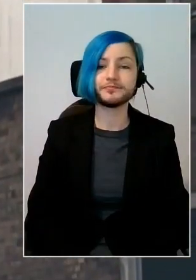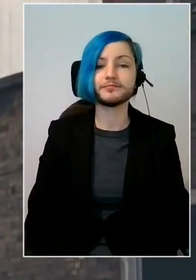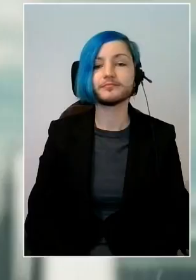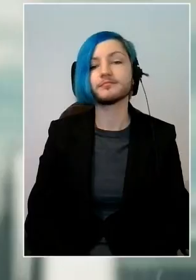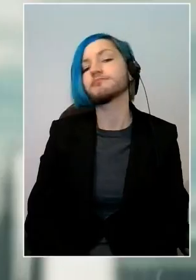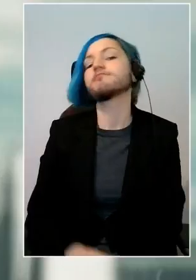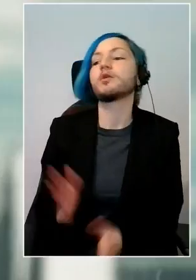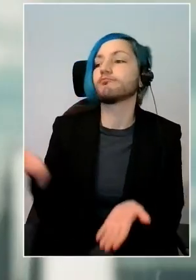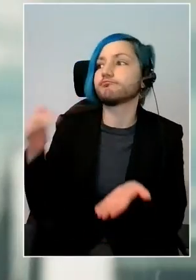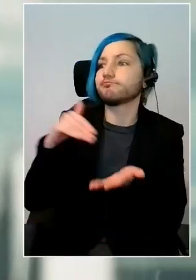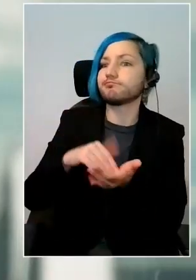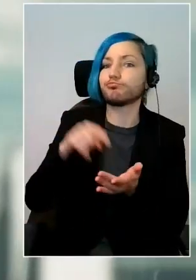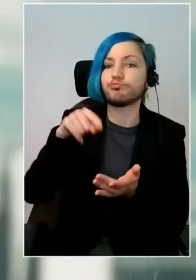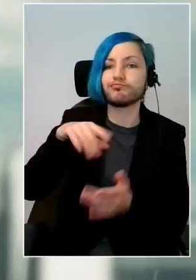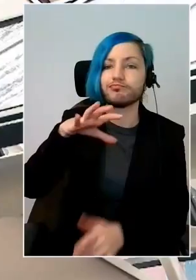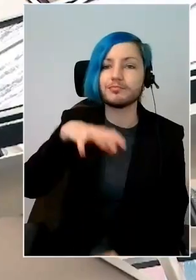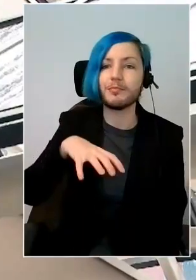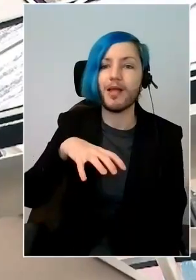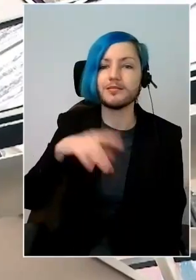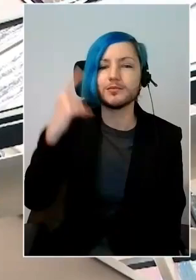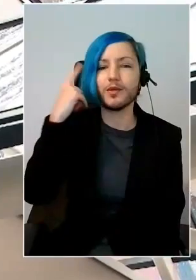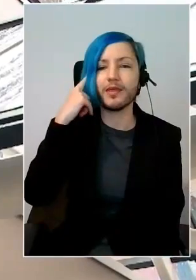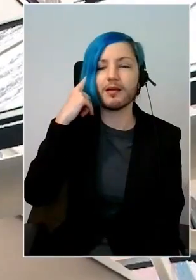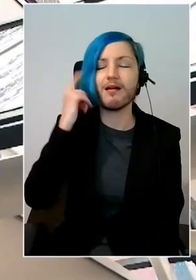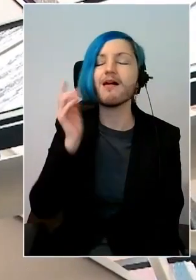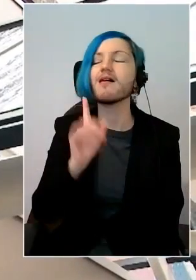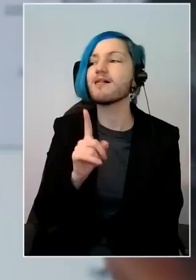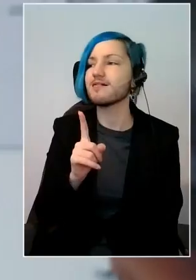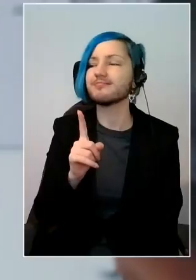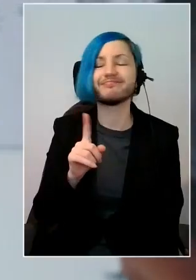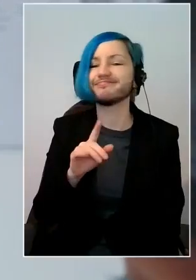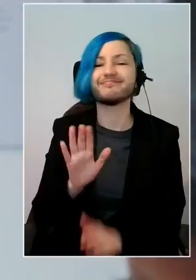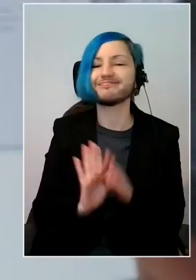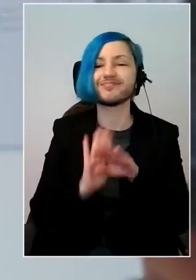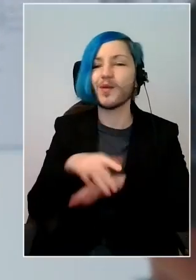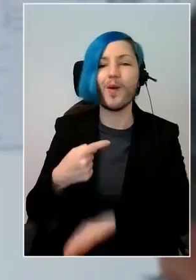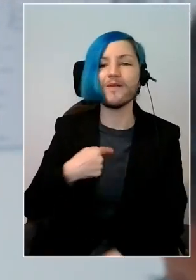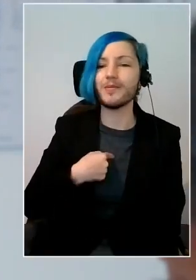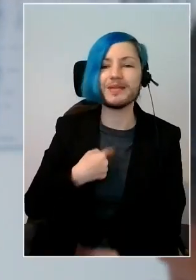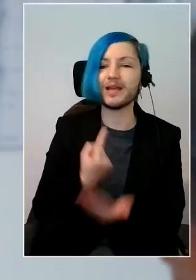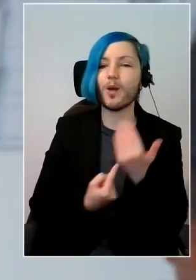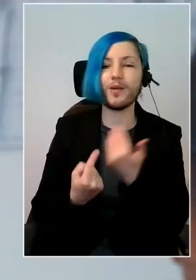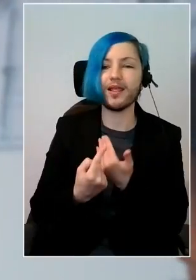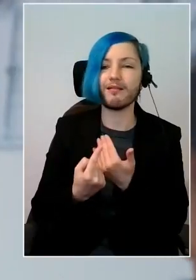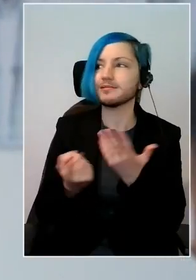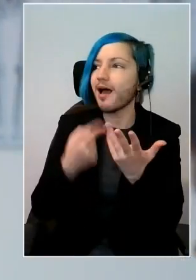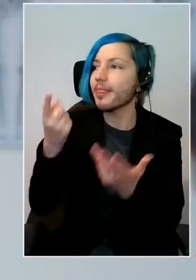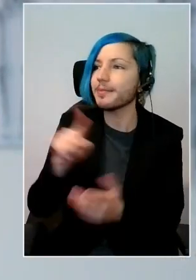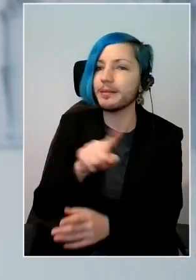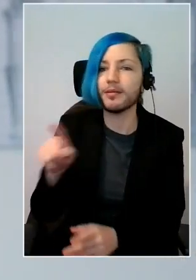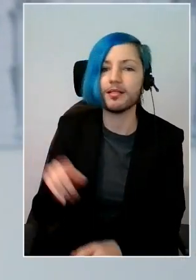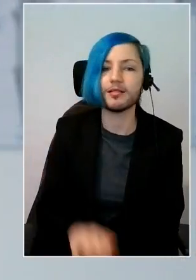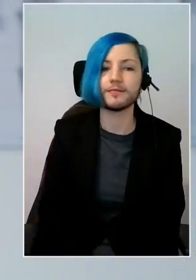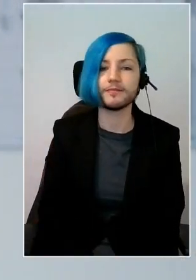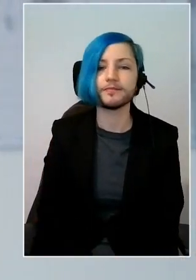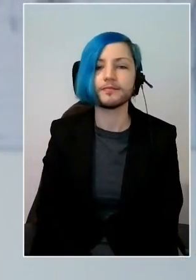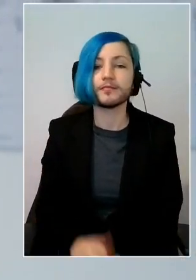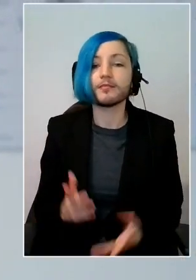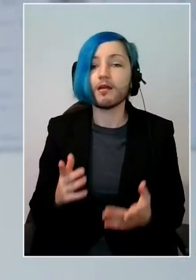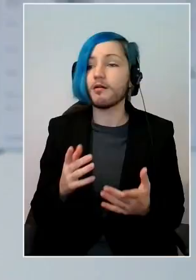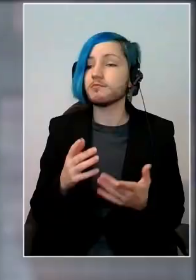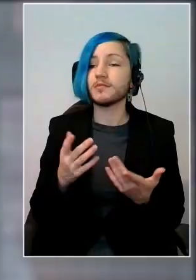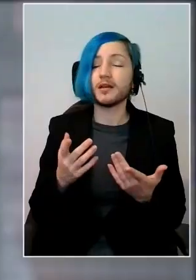come into this place and you think that this isn't just about me now, this is about others. The retention is exceptional. We've trained them,